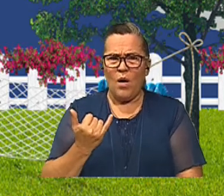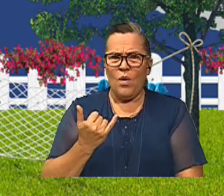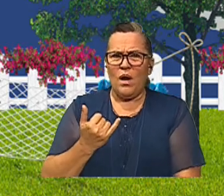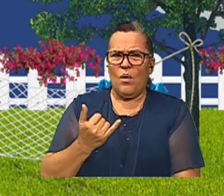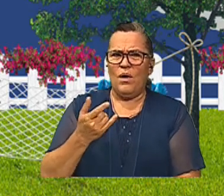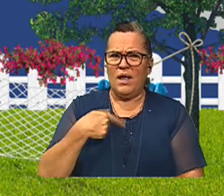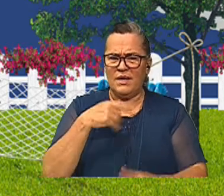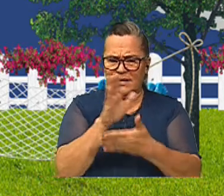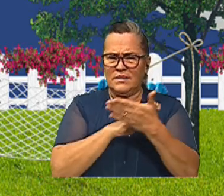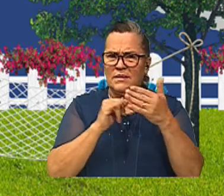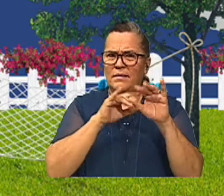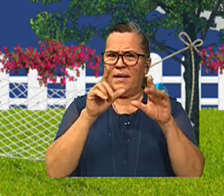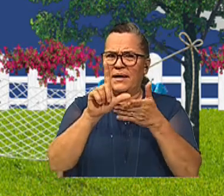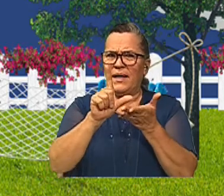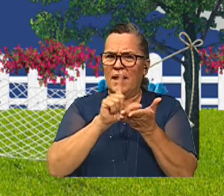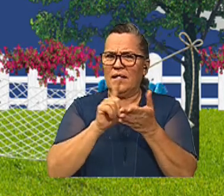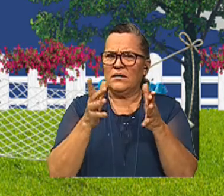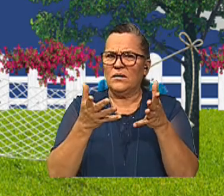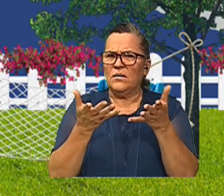class. How is the class?